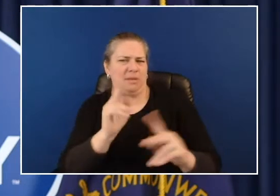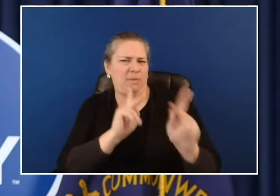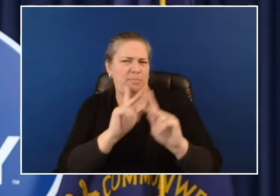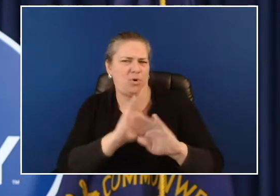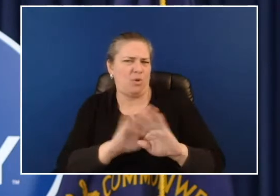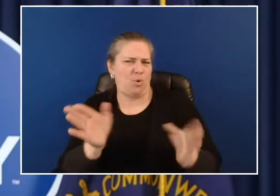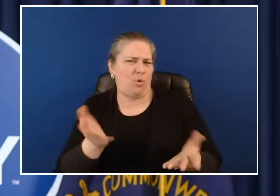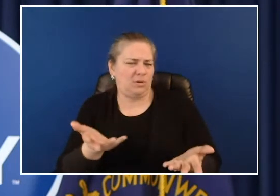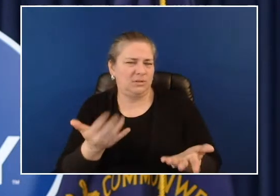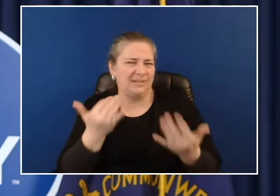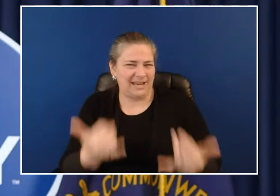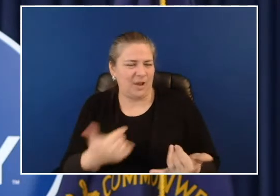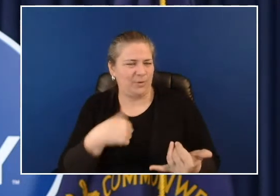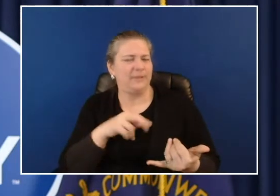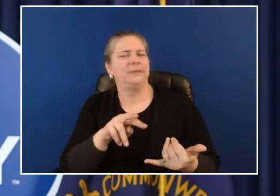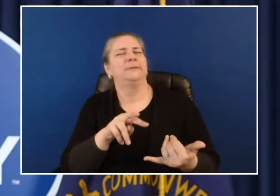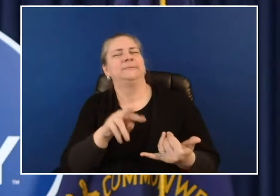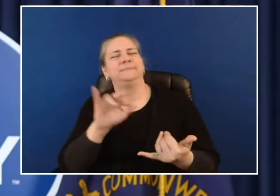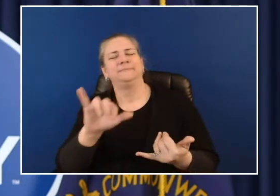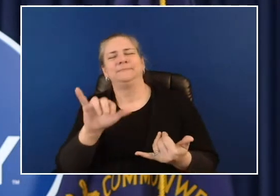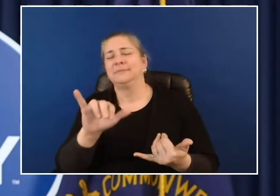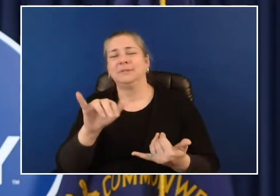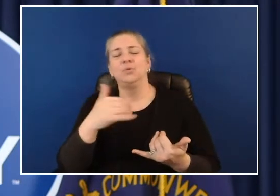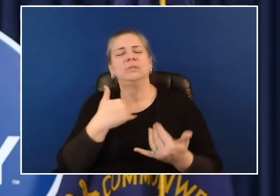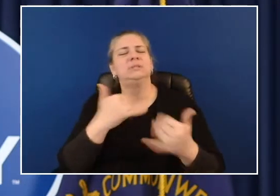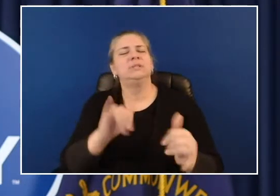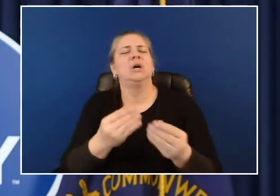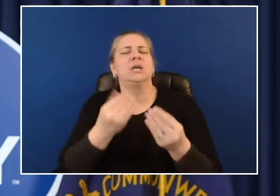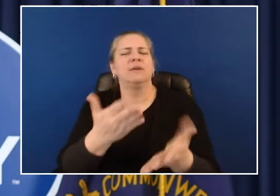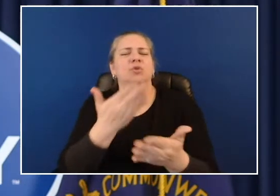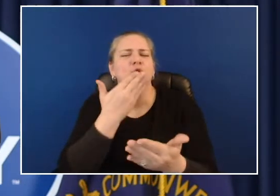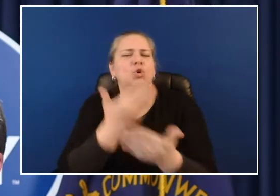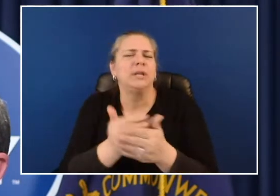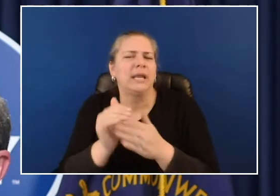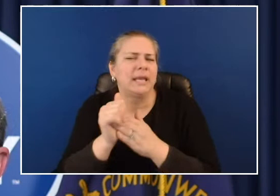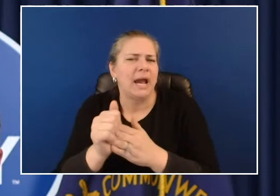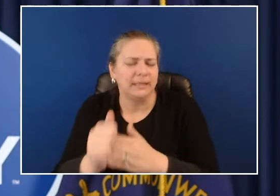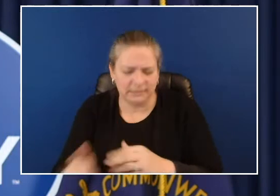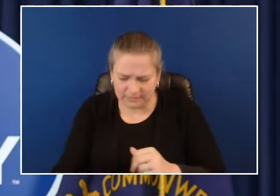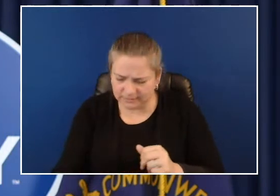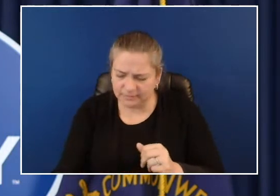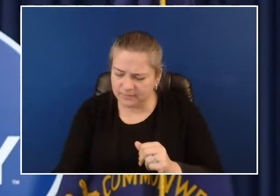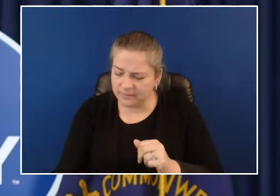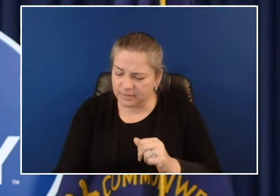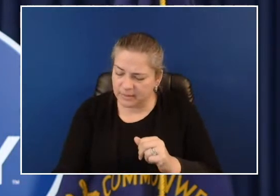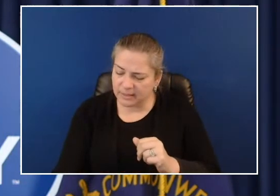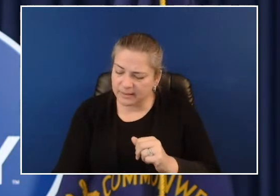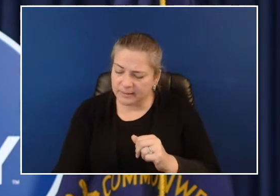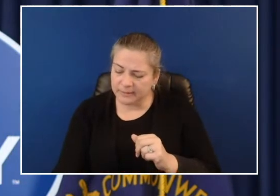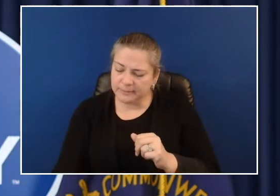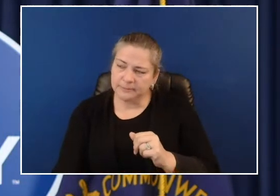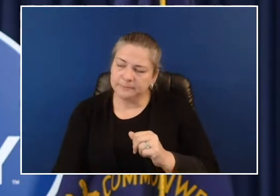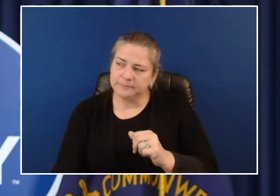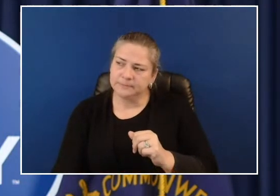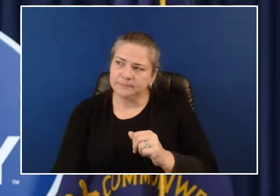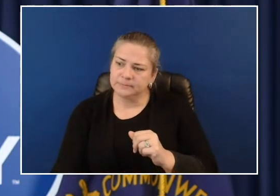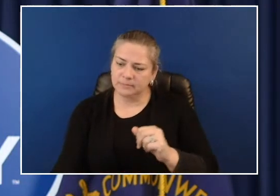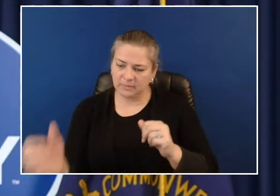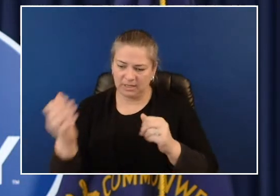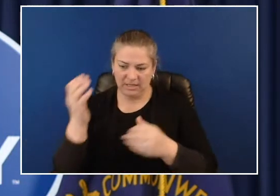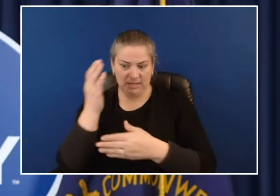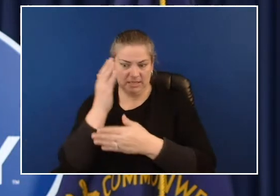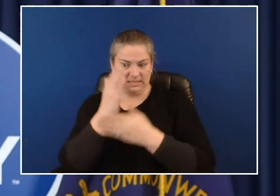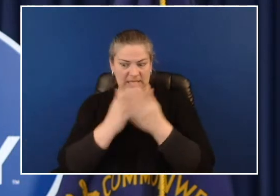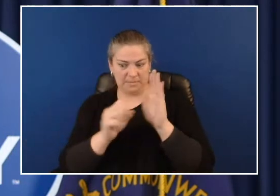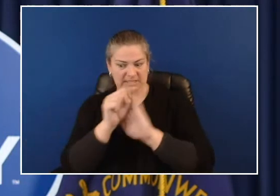try to provide the best guidance. And I'm also a little concerned that some states aren't going to be publishing COVID information as